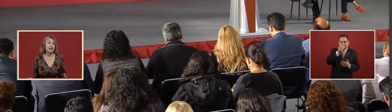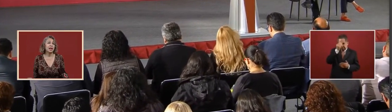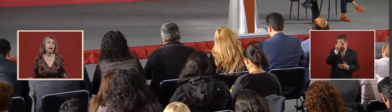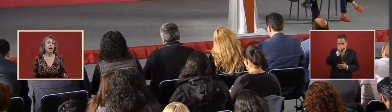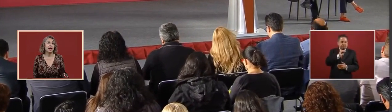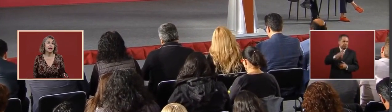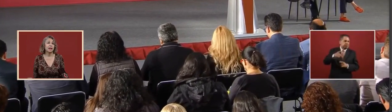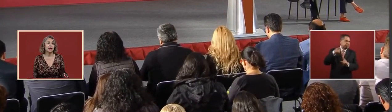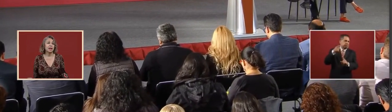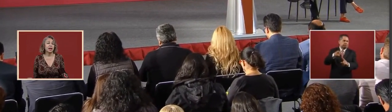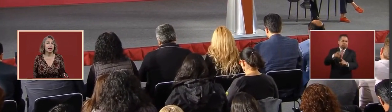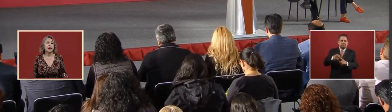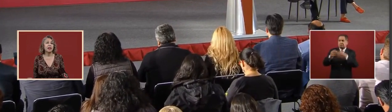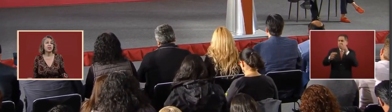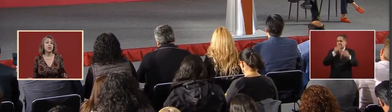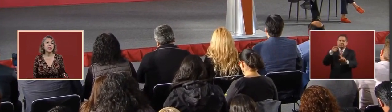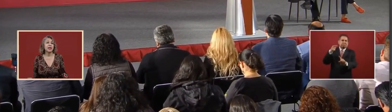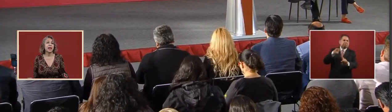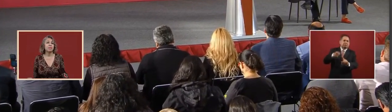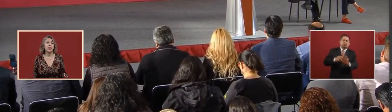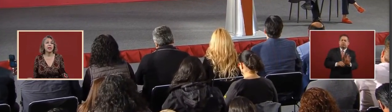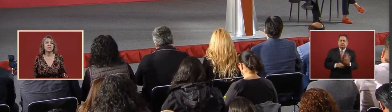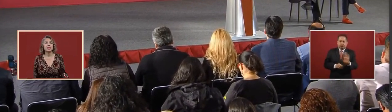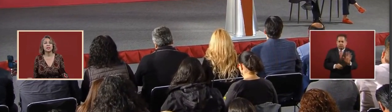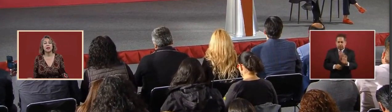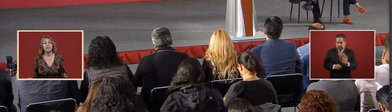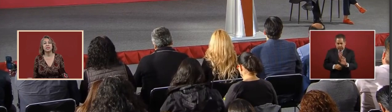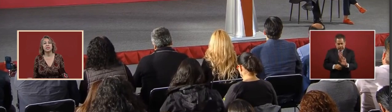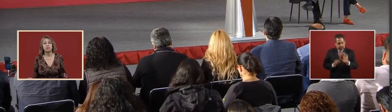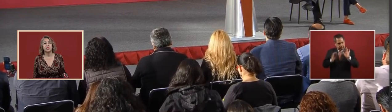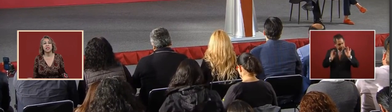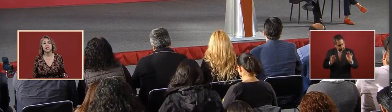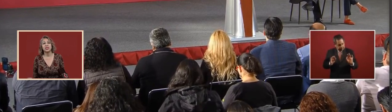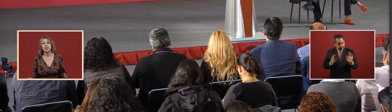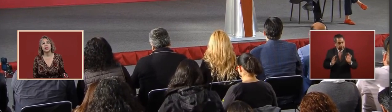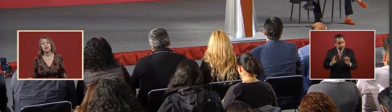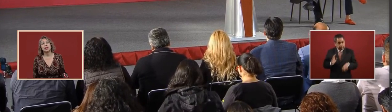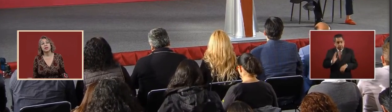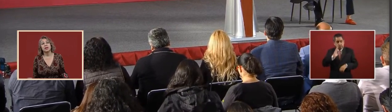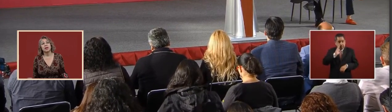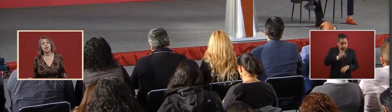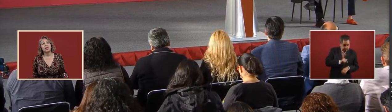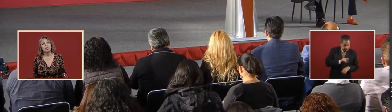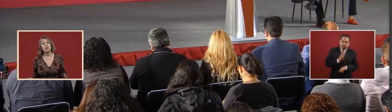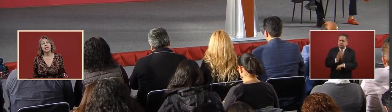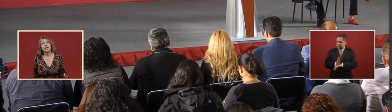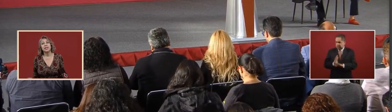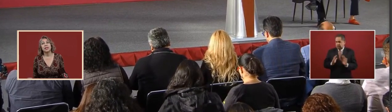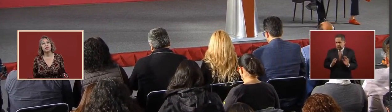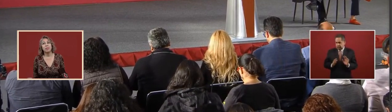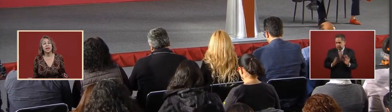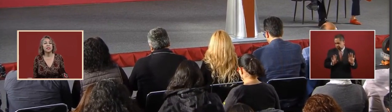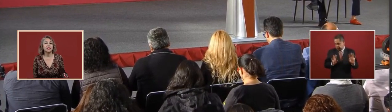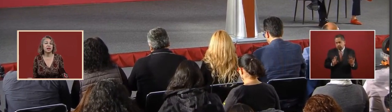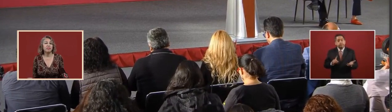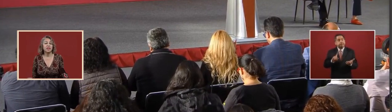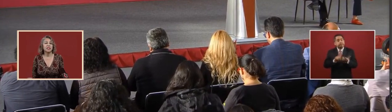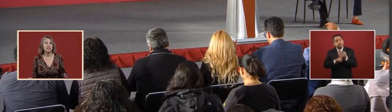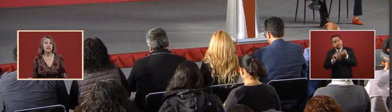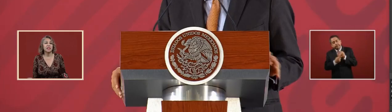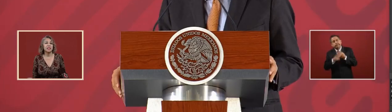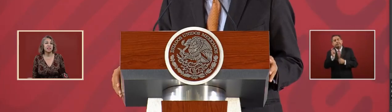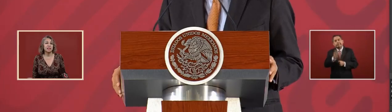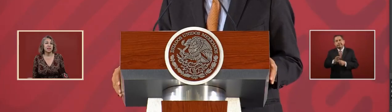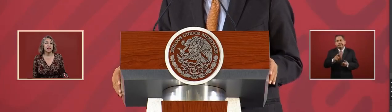And not lie, and not create campaigns of disprestige. What is at the base of